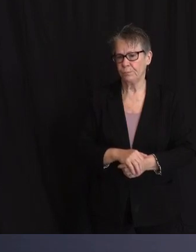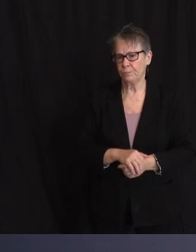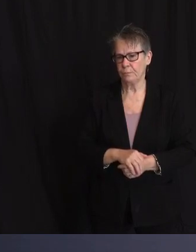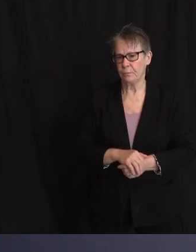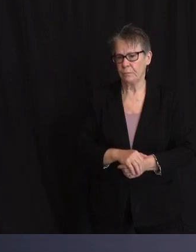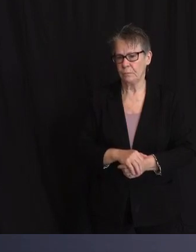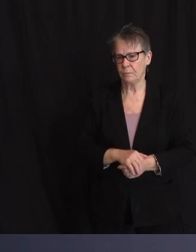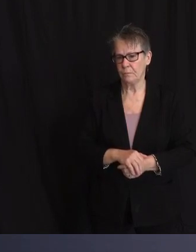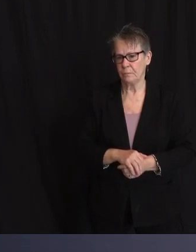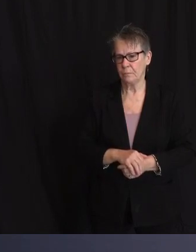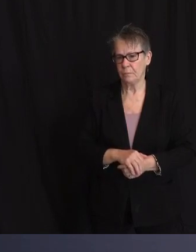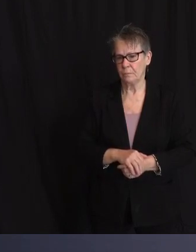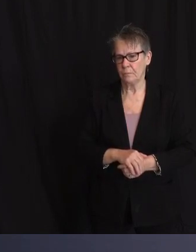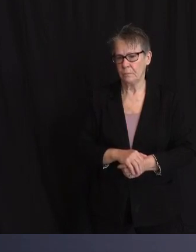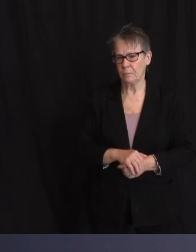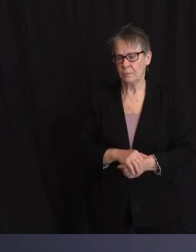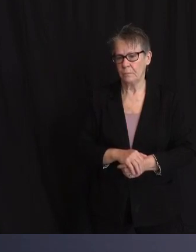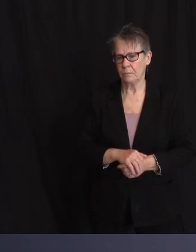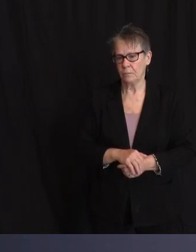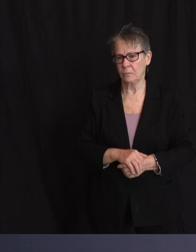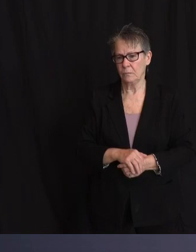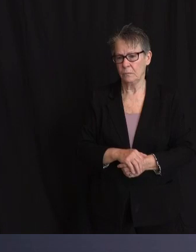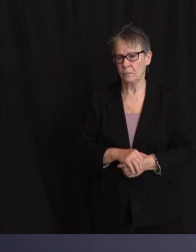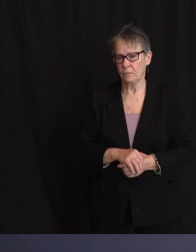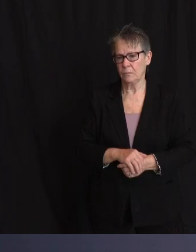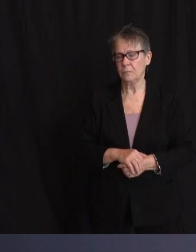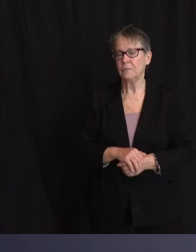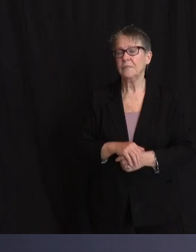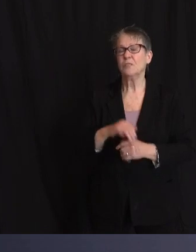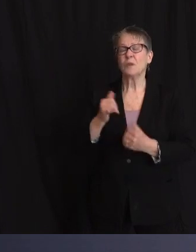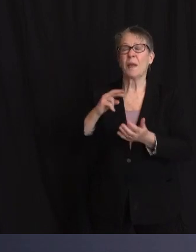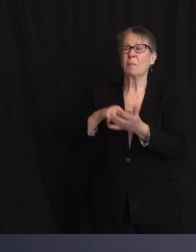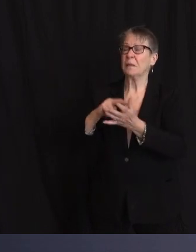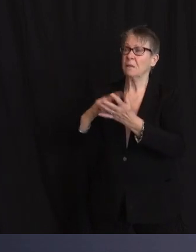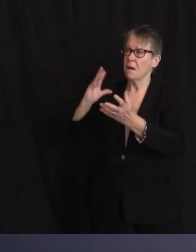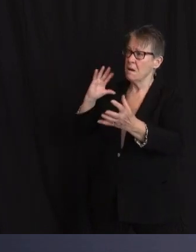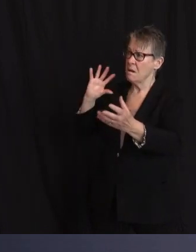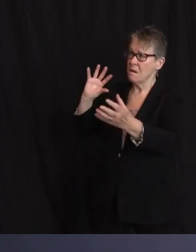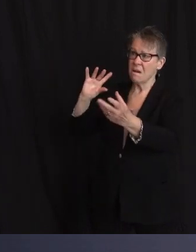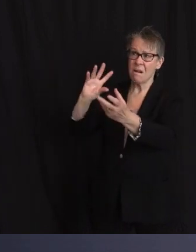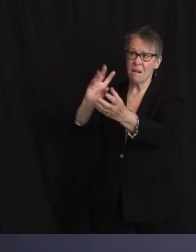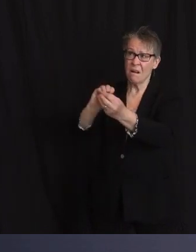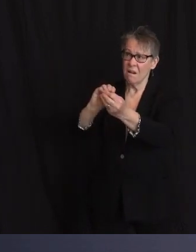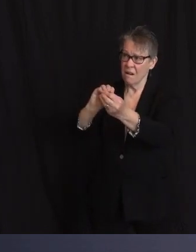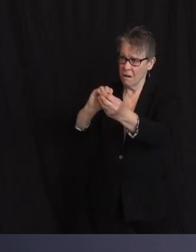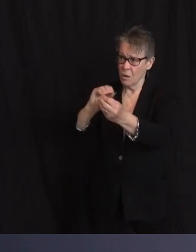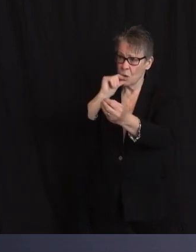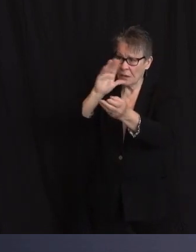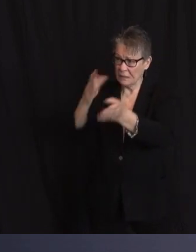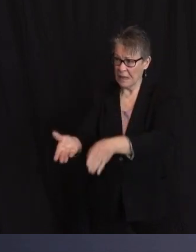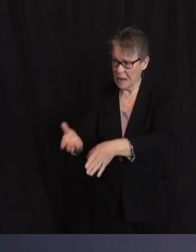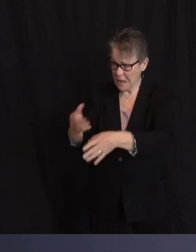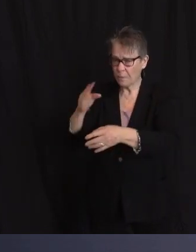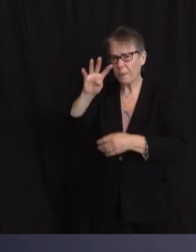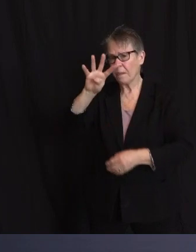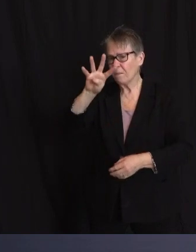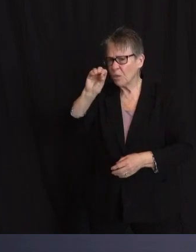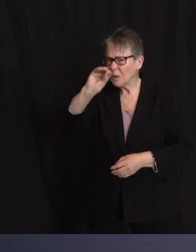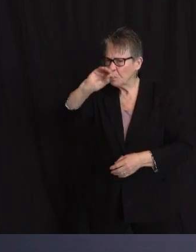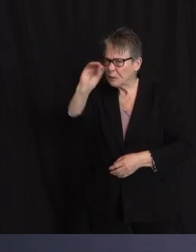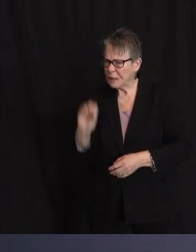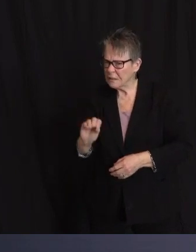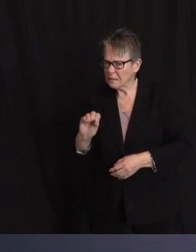The VA homes at Menlo Park and Paramus still continue to be stressed. We continue to monitor them. On a